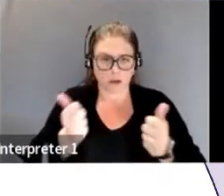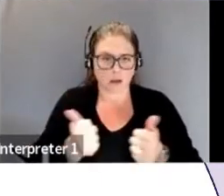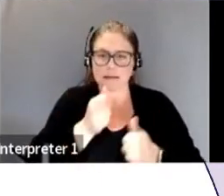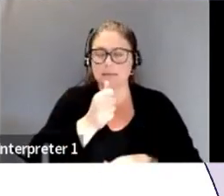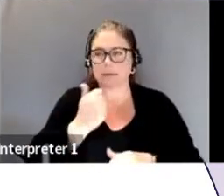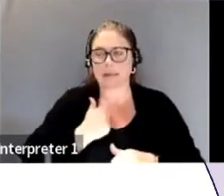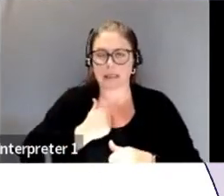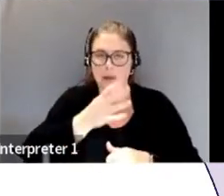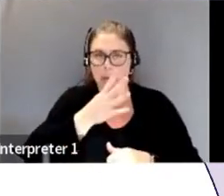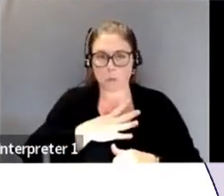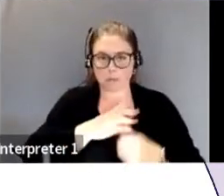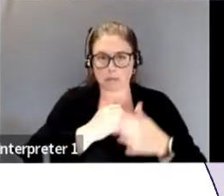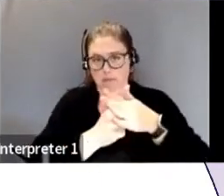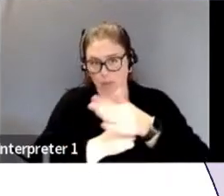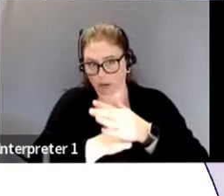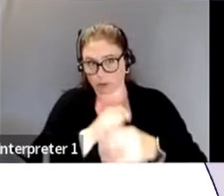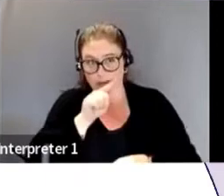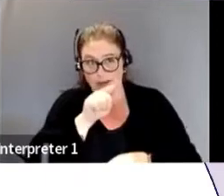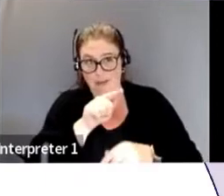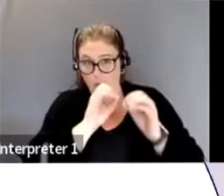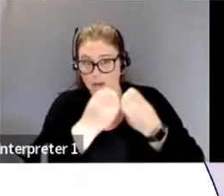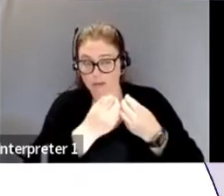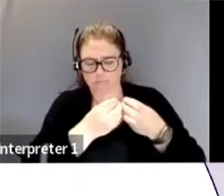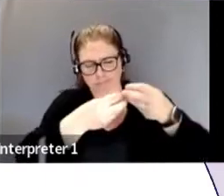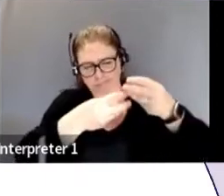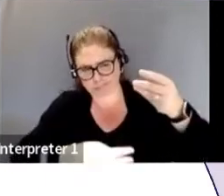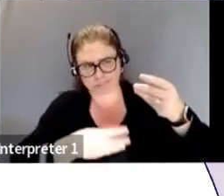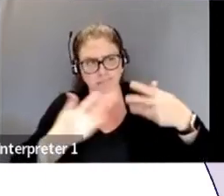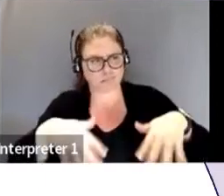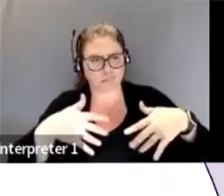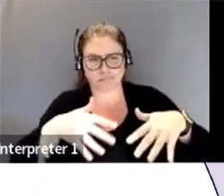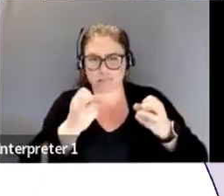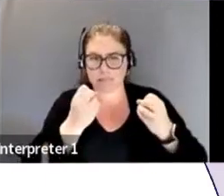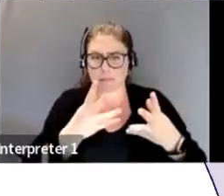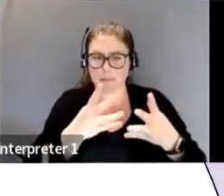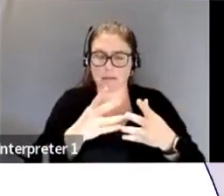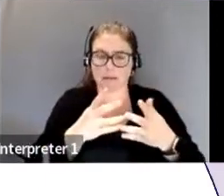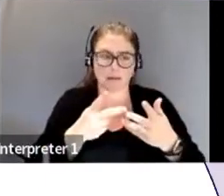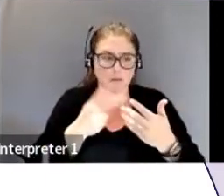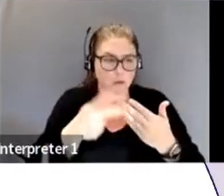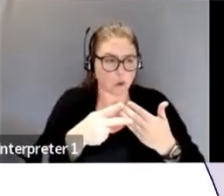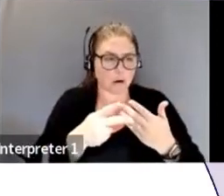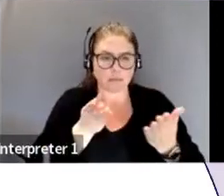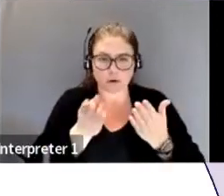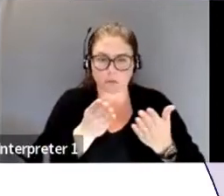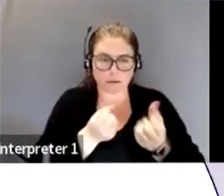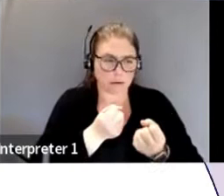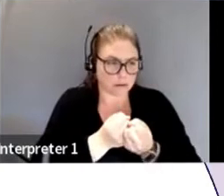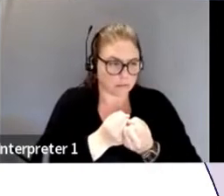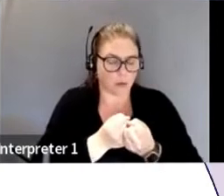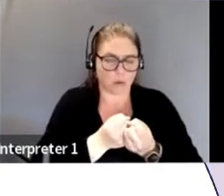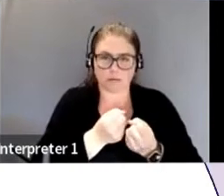This organization as a whole has so many different programs that are out there to support women in business and just honestly women in